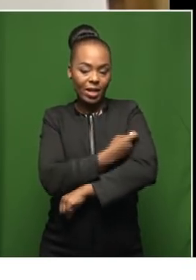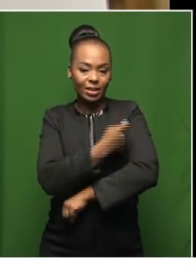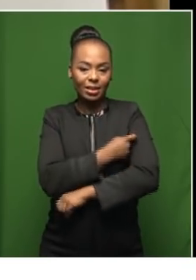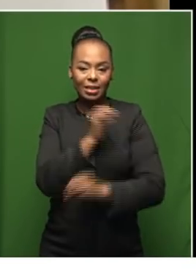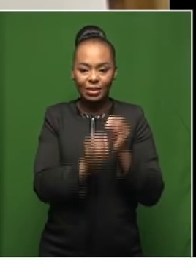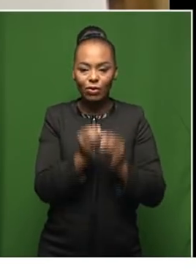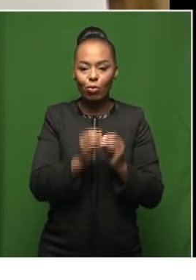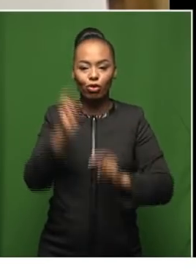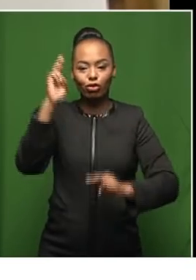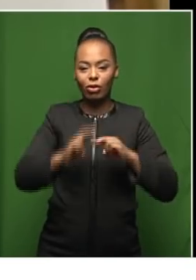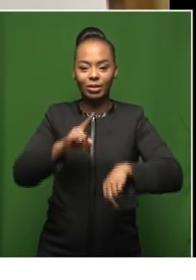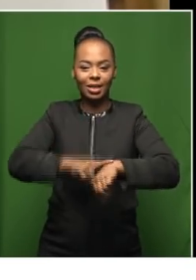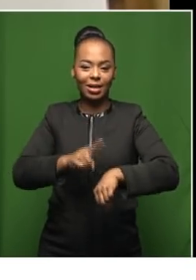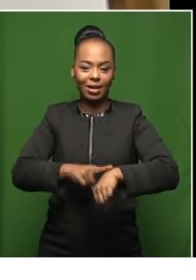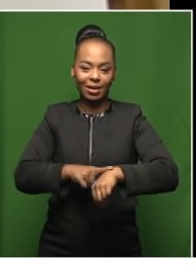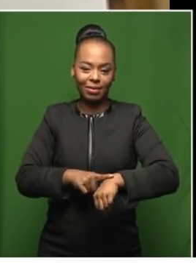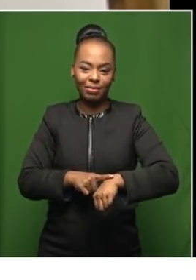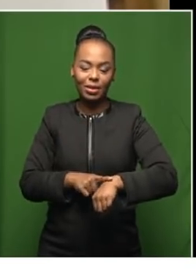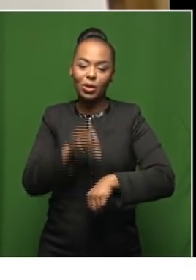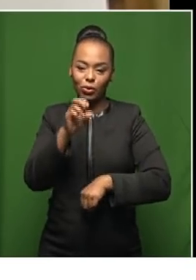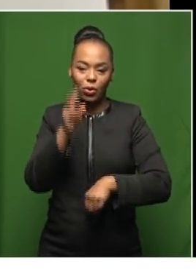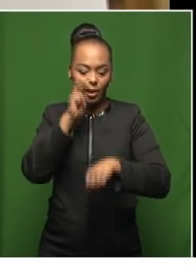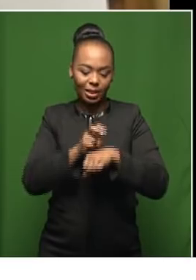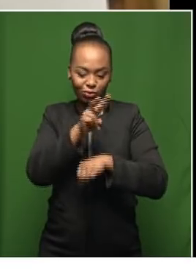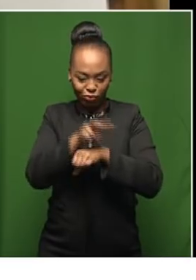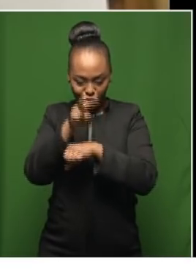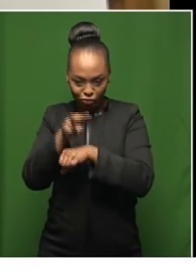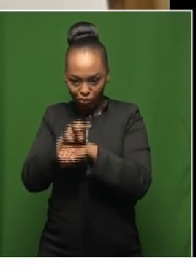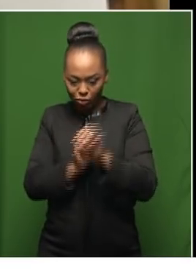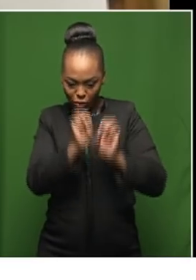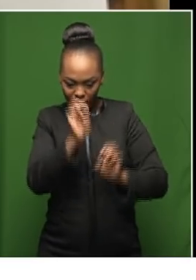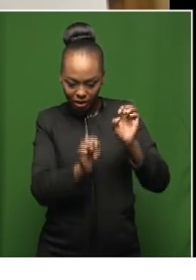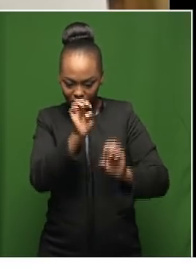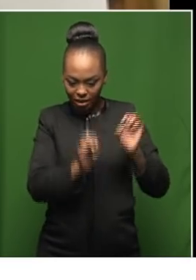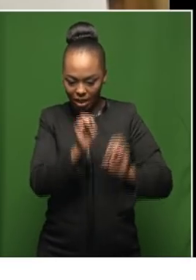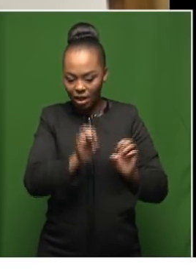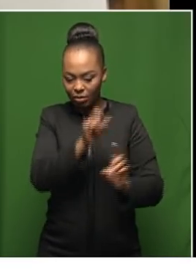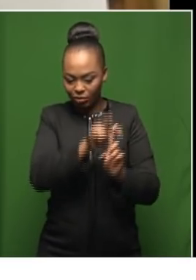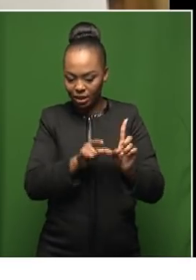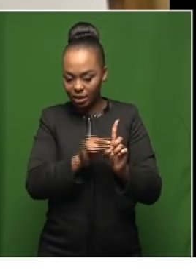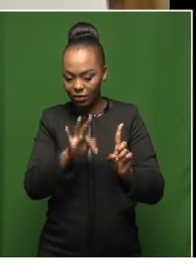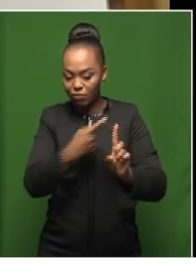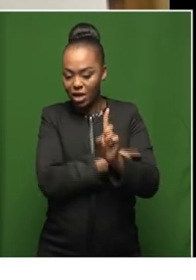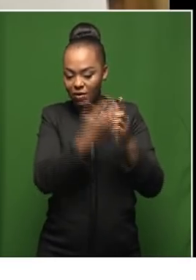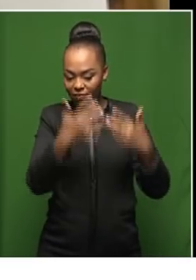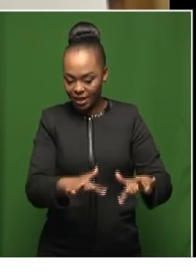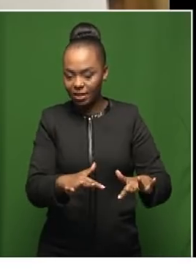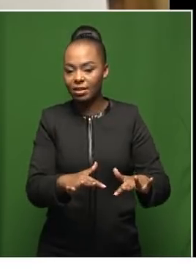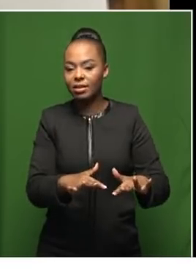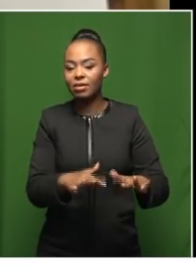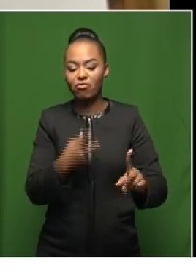within a very short space of time. Yeah. On most of the other vaccines, there tends to be a long period of